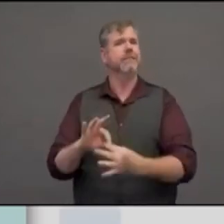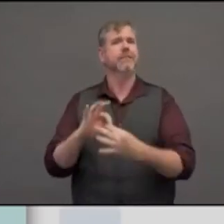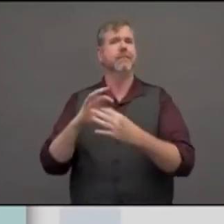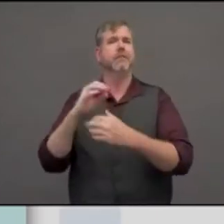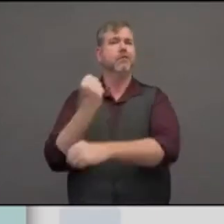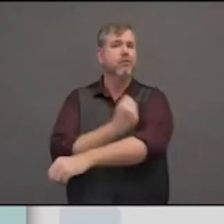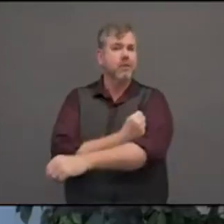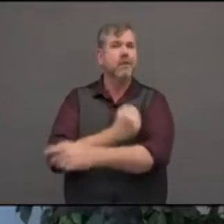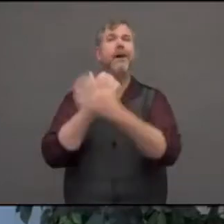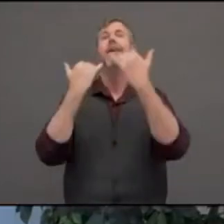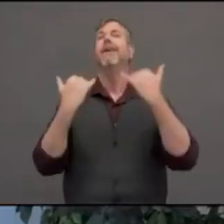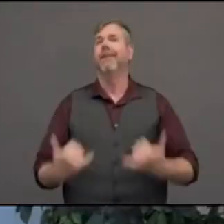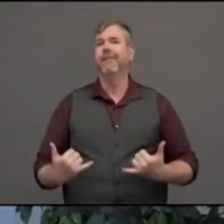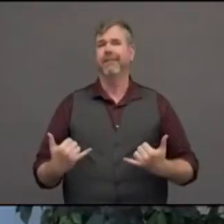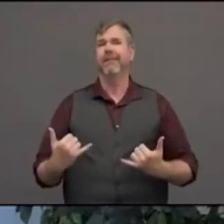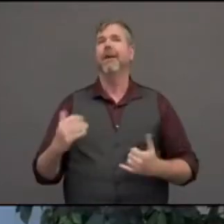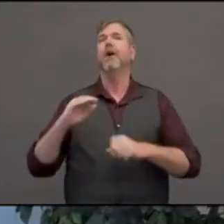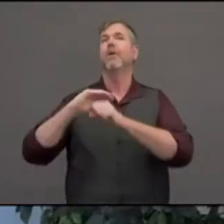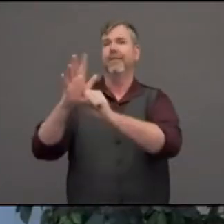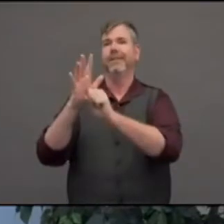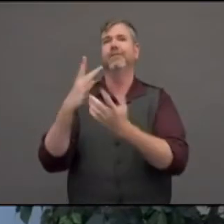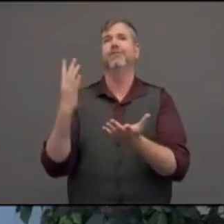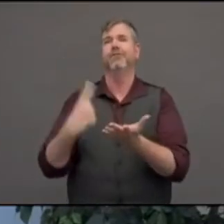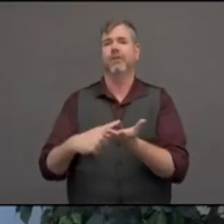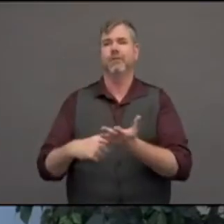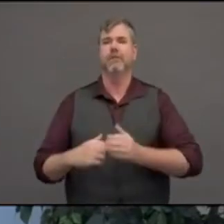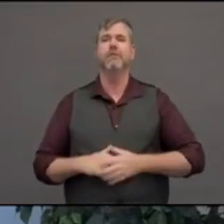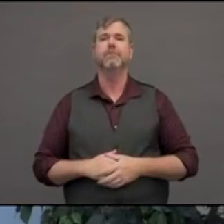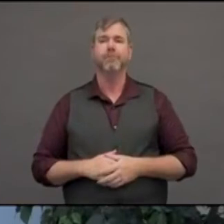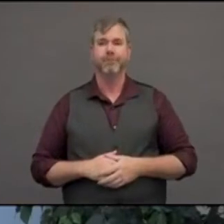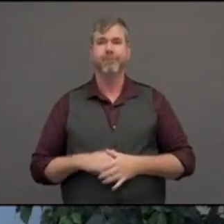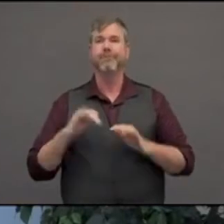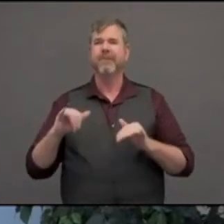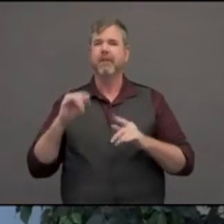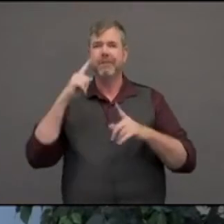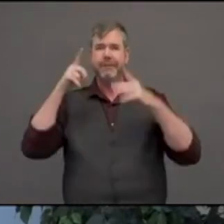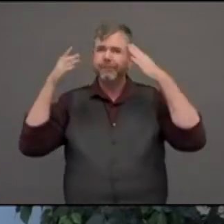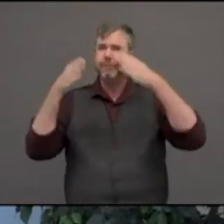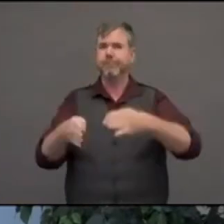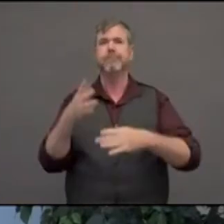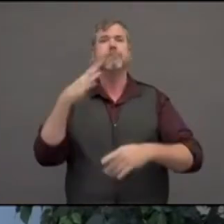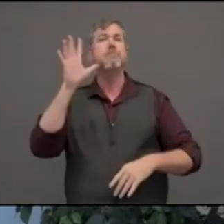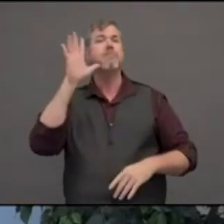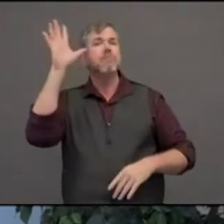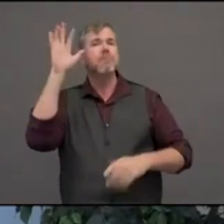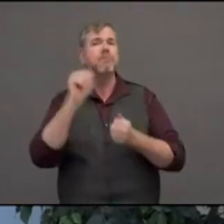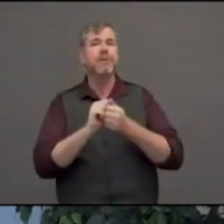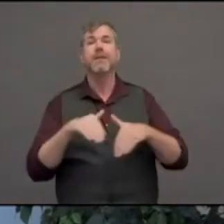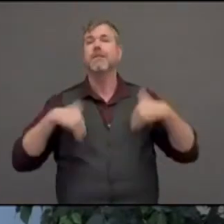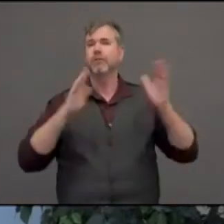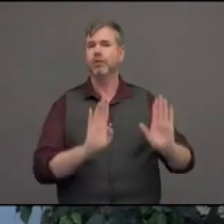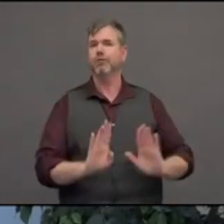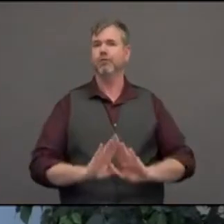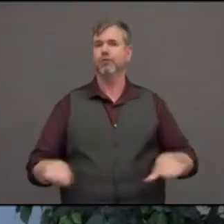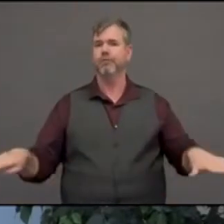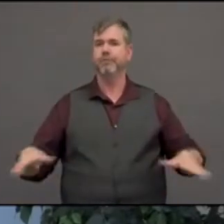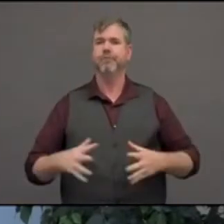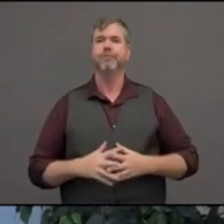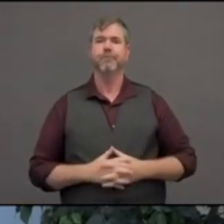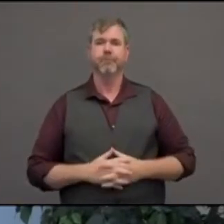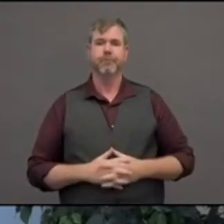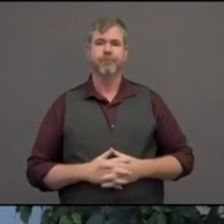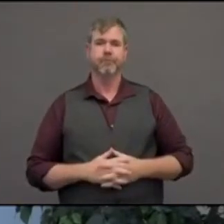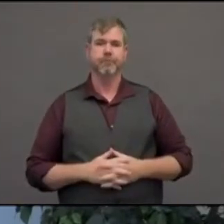is serious if we don't get a handle on this virus. We have to learn to live with this virus, and being young, you think